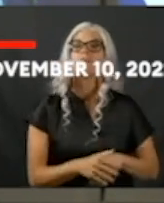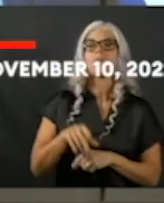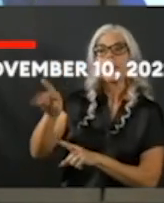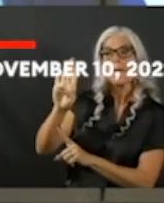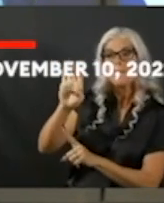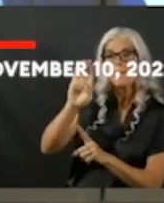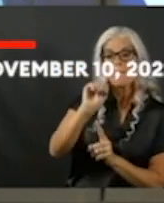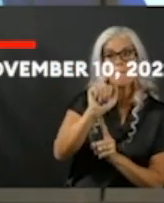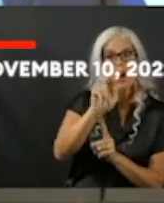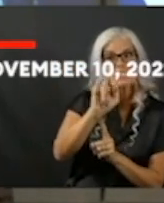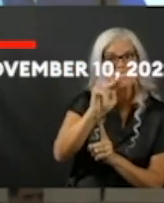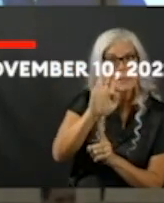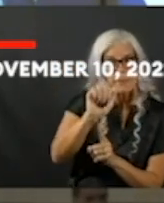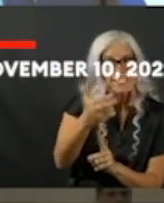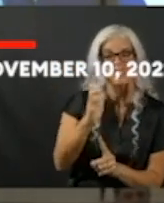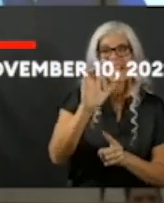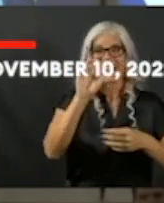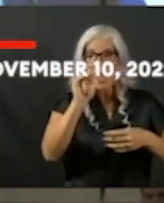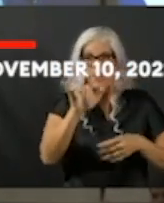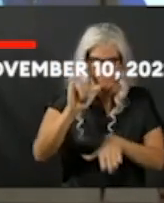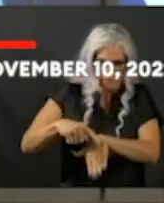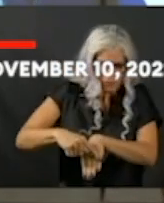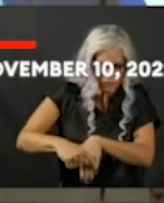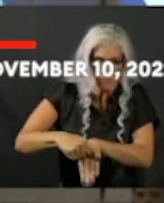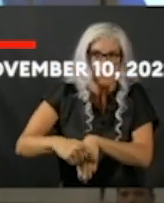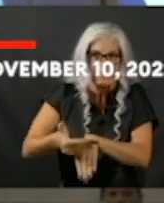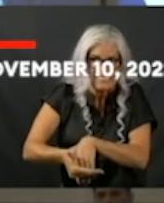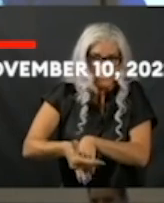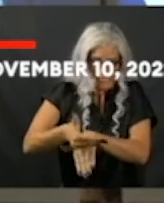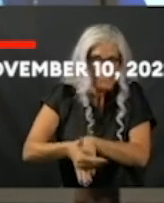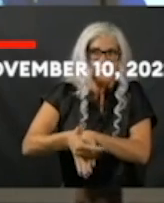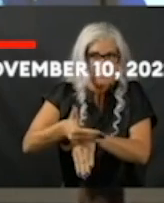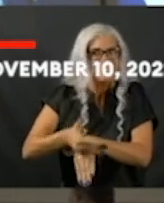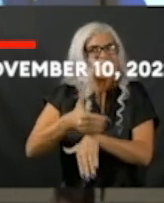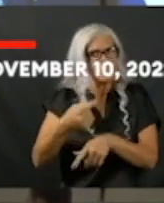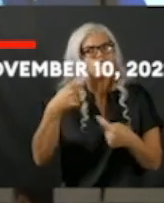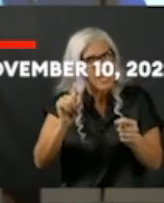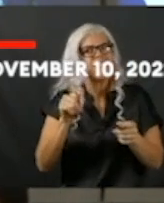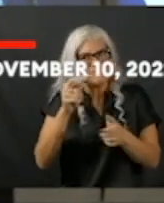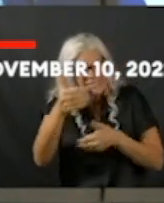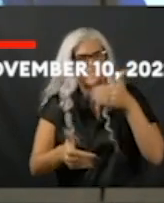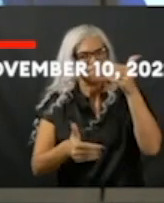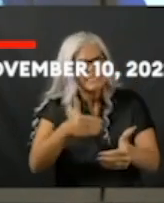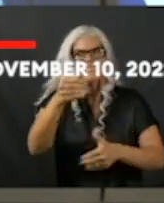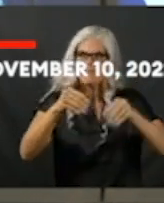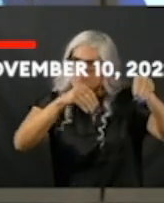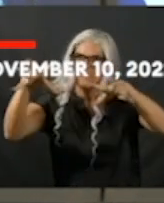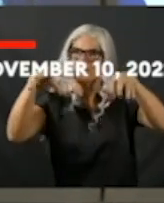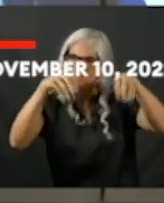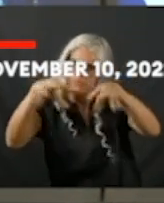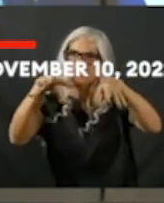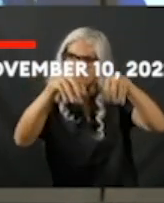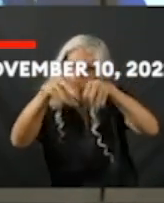Lucie County to restore power. FDM liaisons have been deployed to support the following counties at their request: